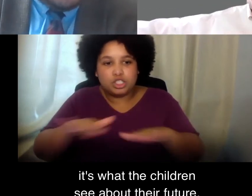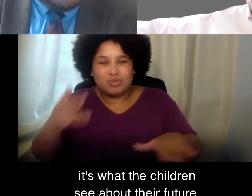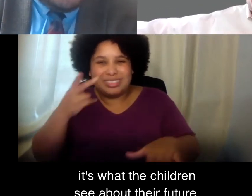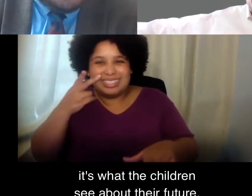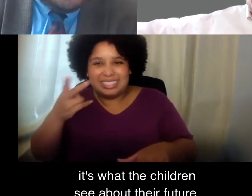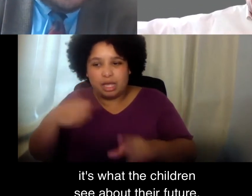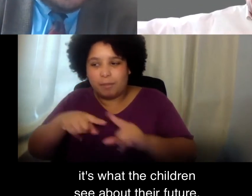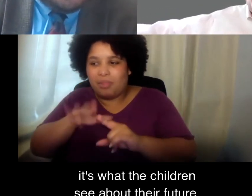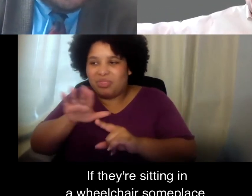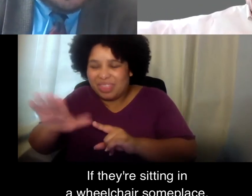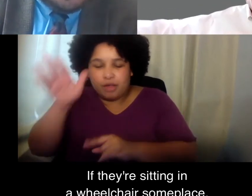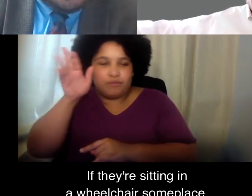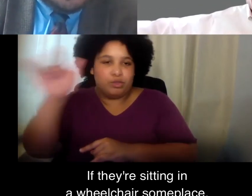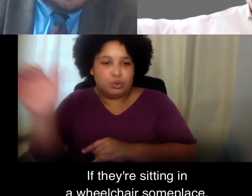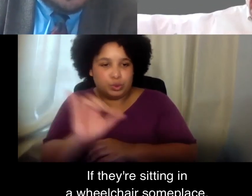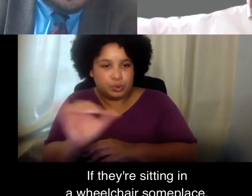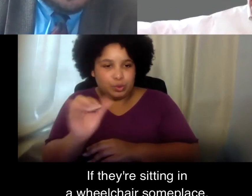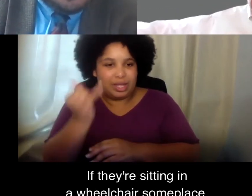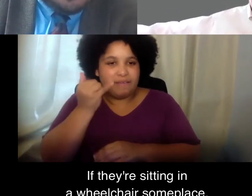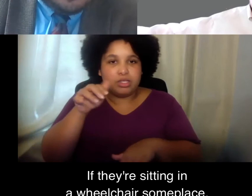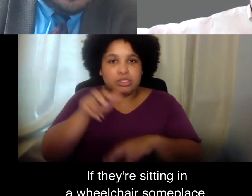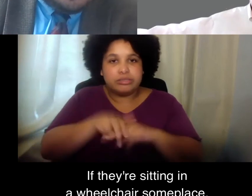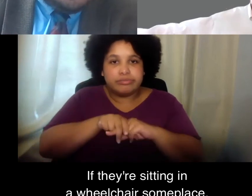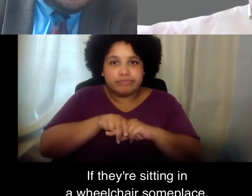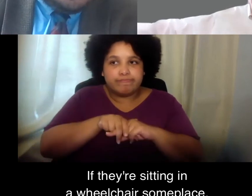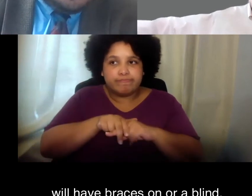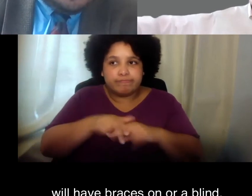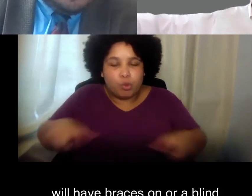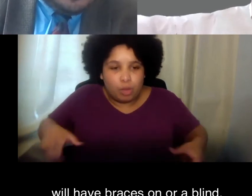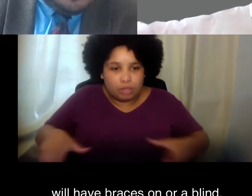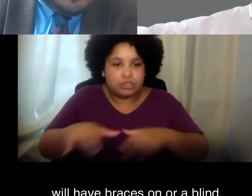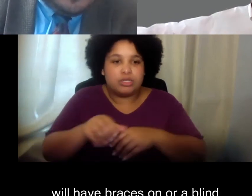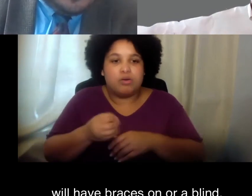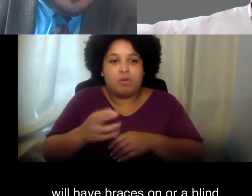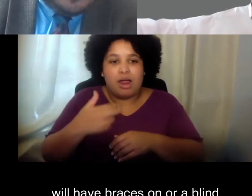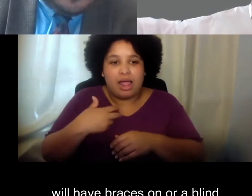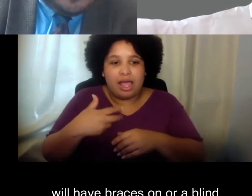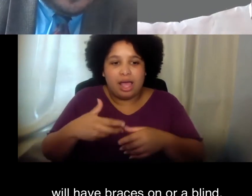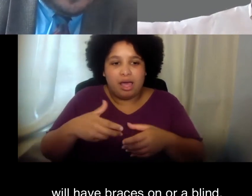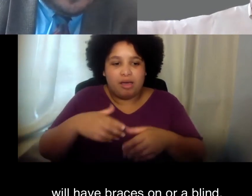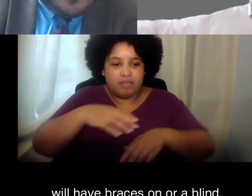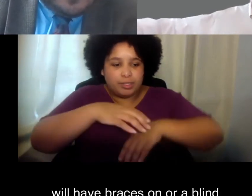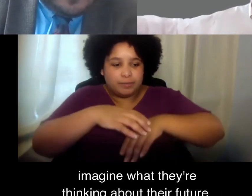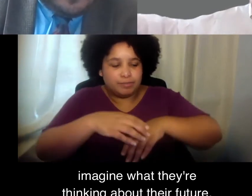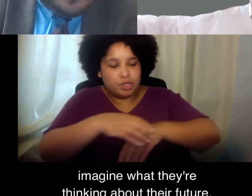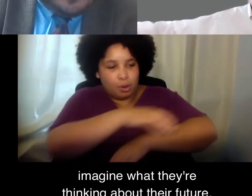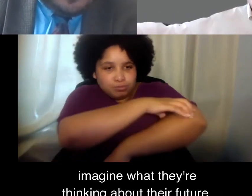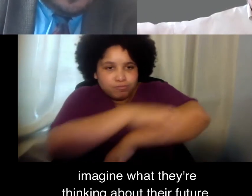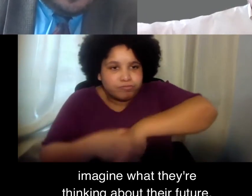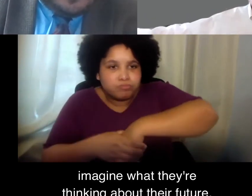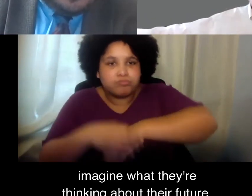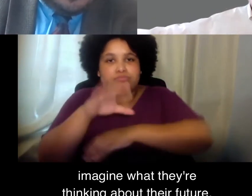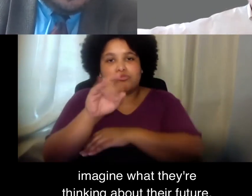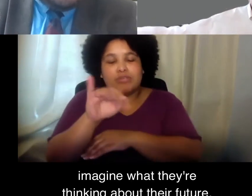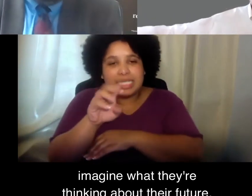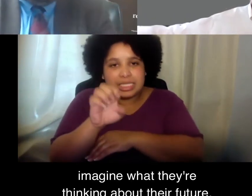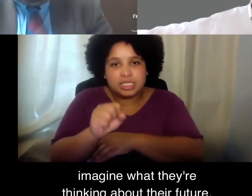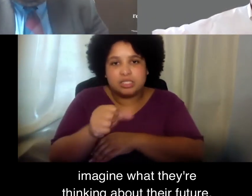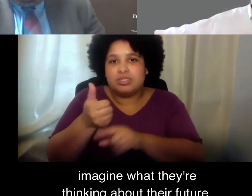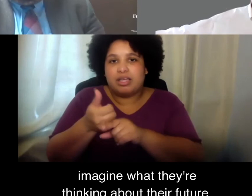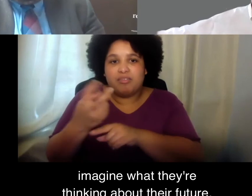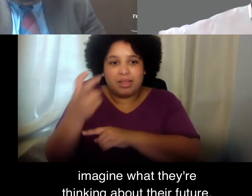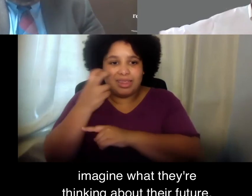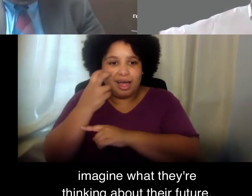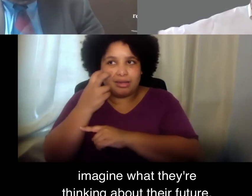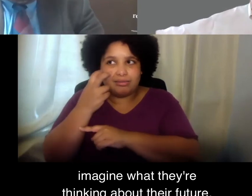future. If they're sitting in a wheelchair someplace or have braces on or are blind, imagine what they're thinking about their